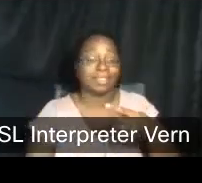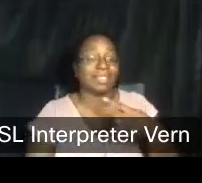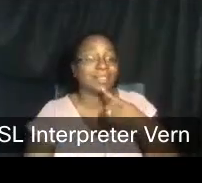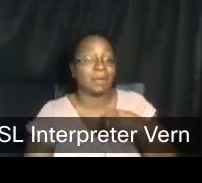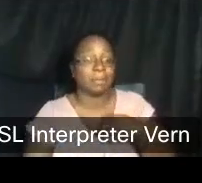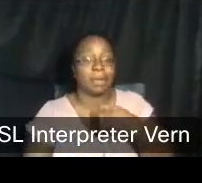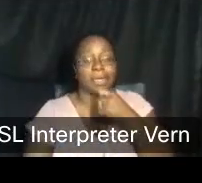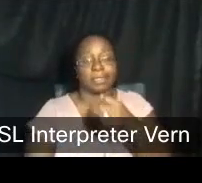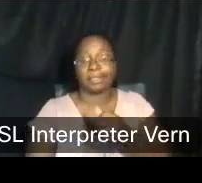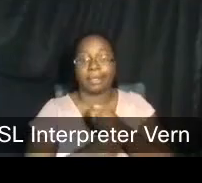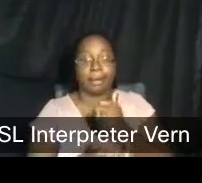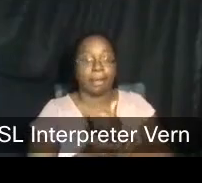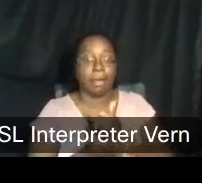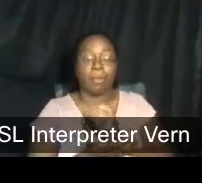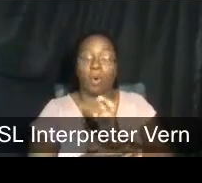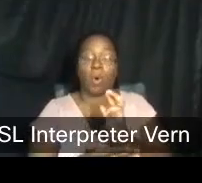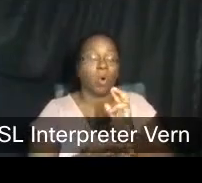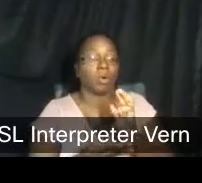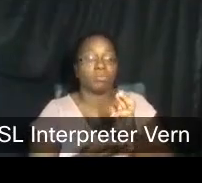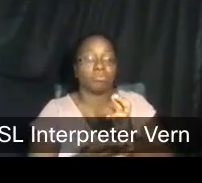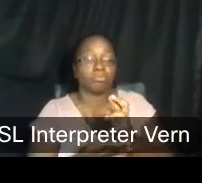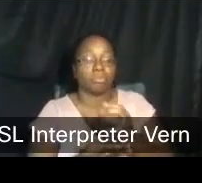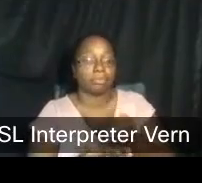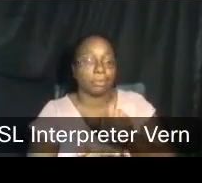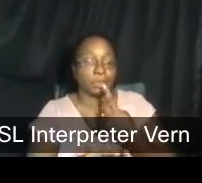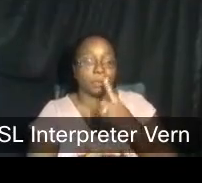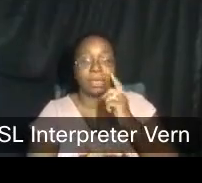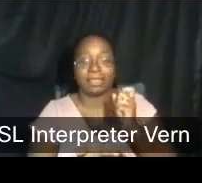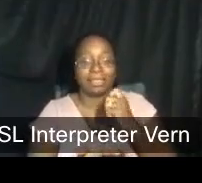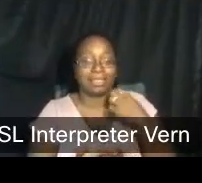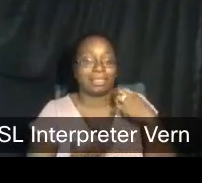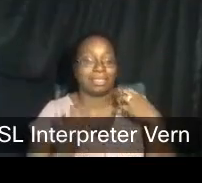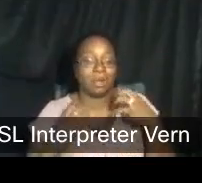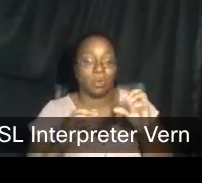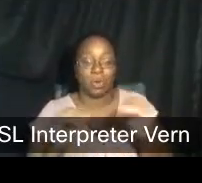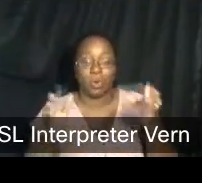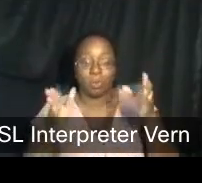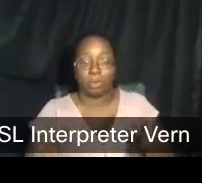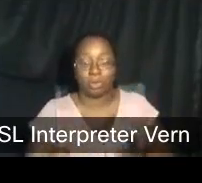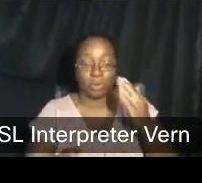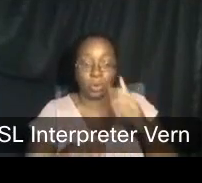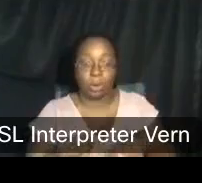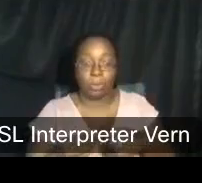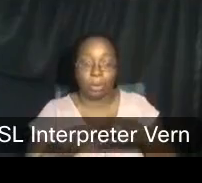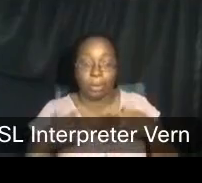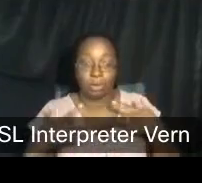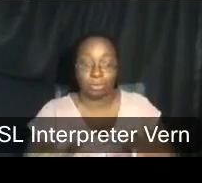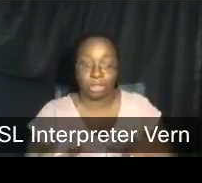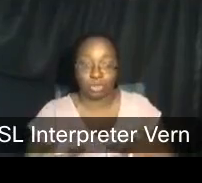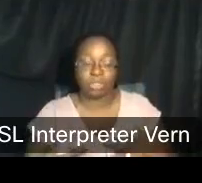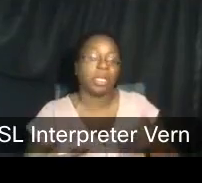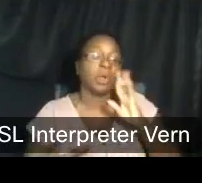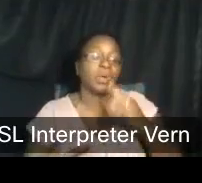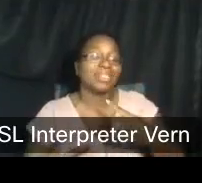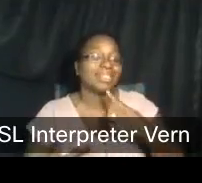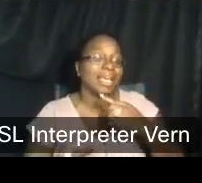get any help or take medications because he didn't want anyone to know about my depression. He'd say things really softly under